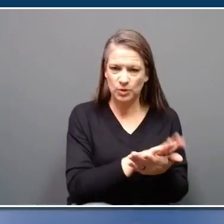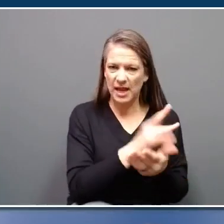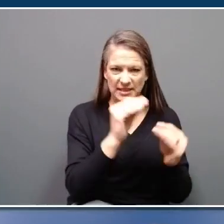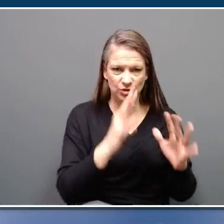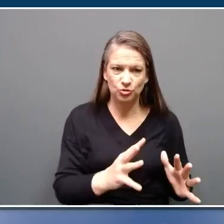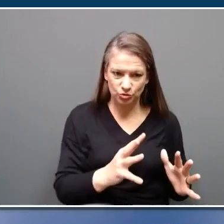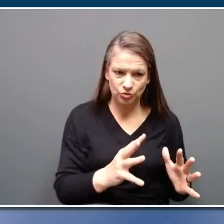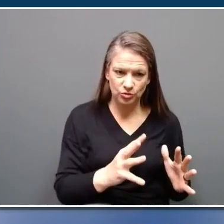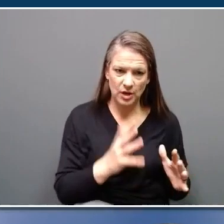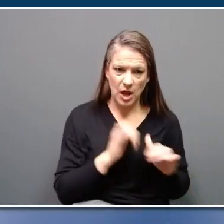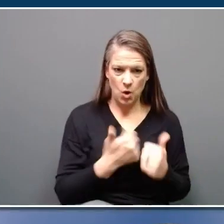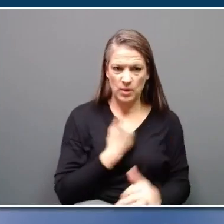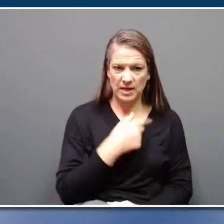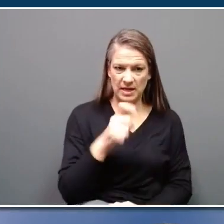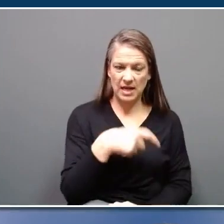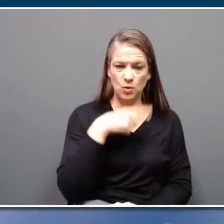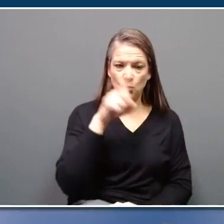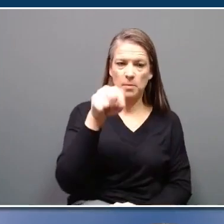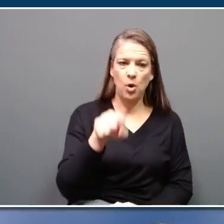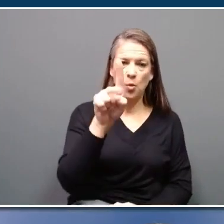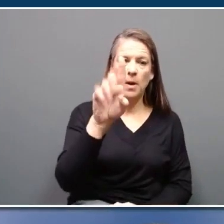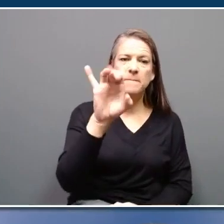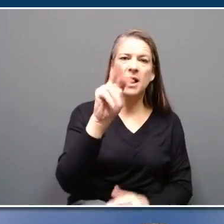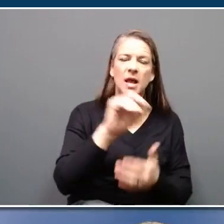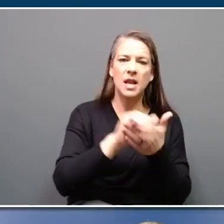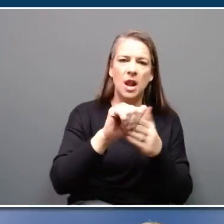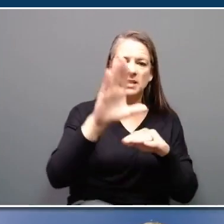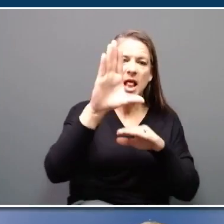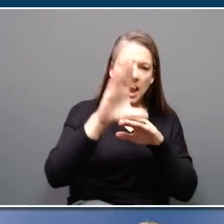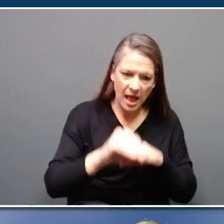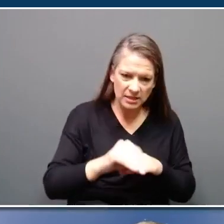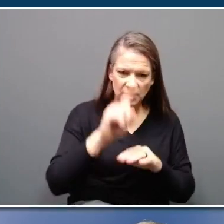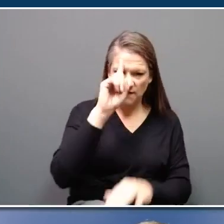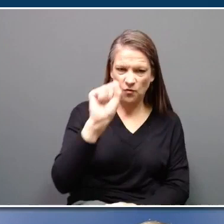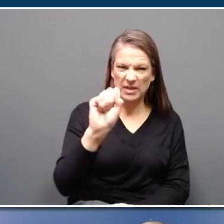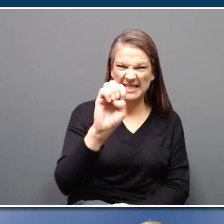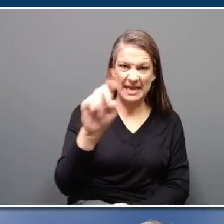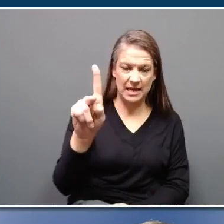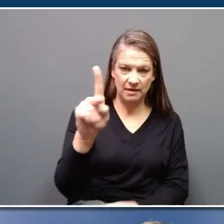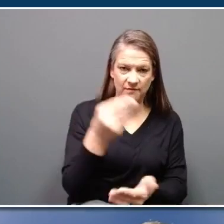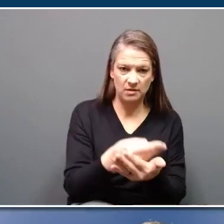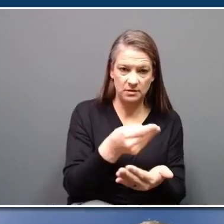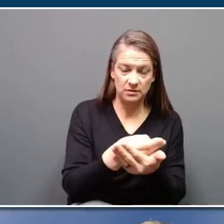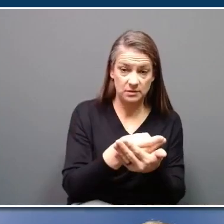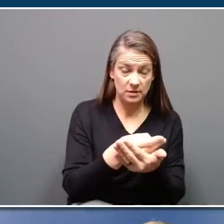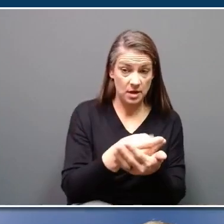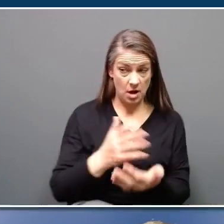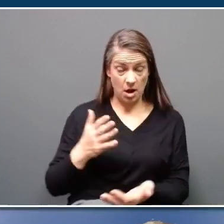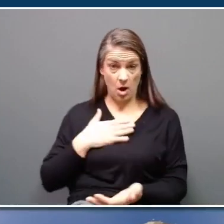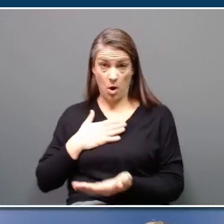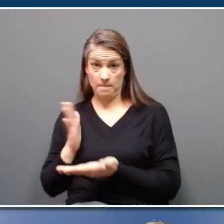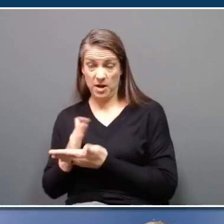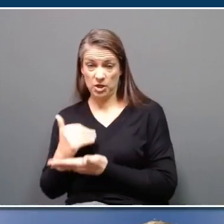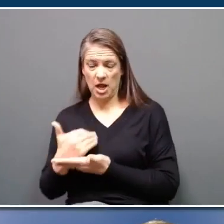we need. It has $1.1 billion less for SEEK over the 2 years. And remember, our budget had a low level